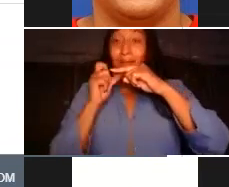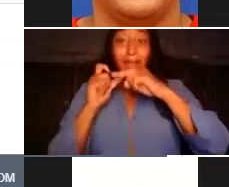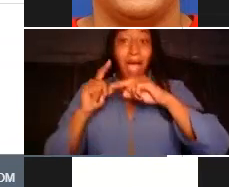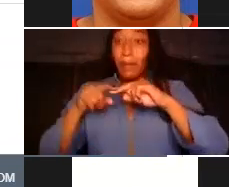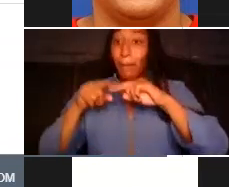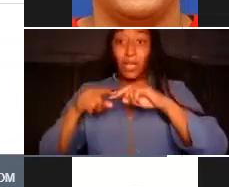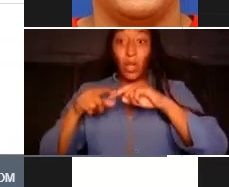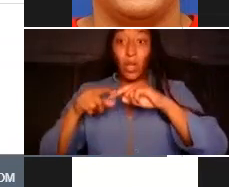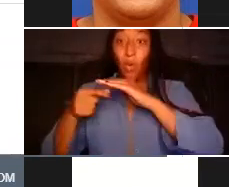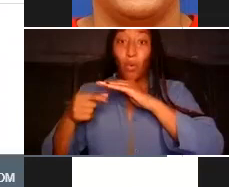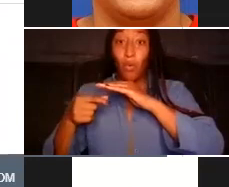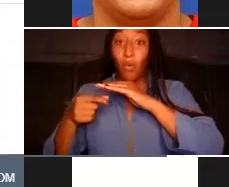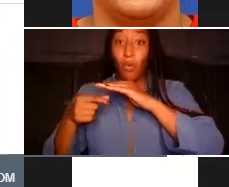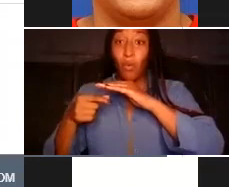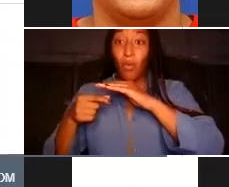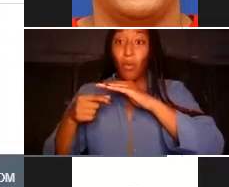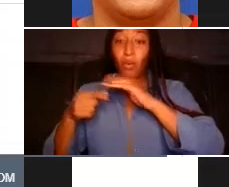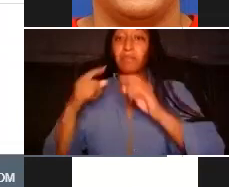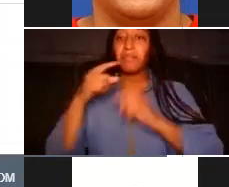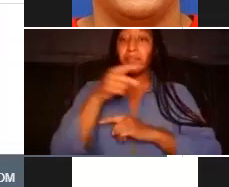pendulum does. Okay,